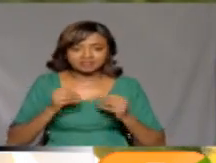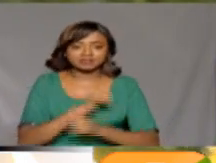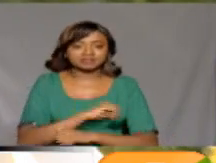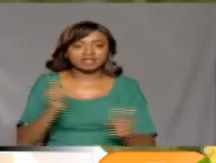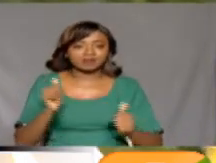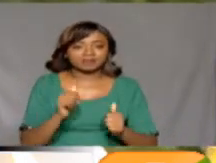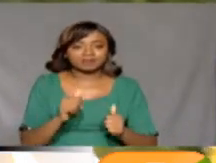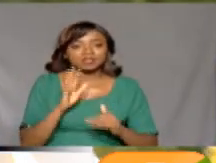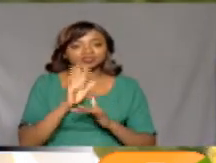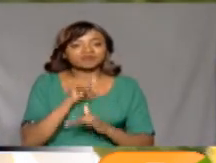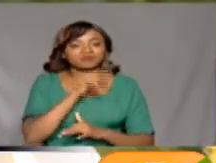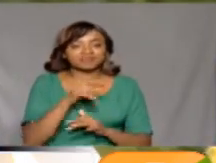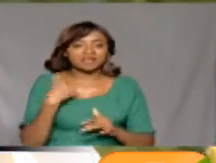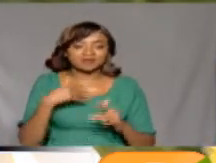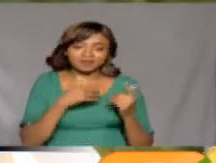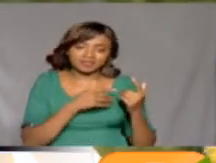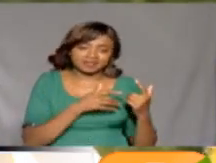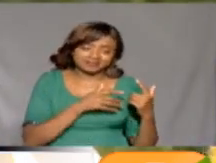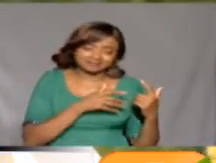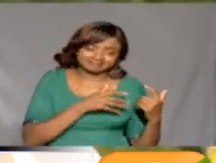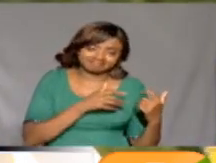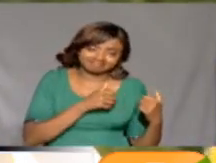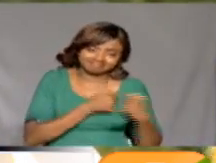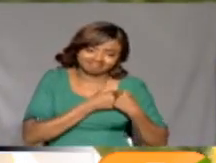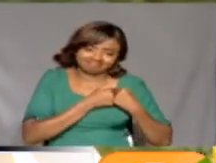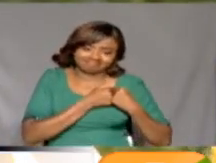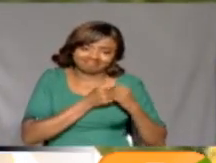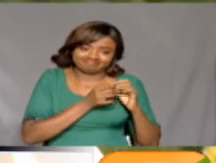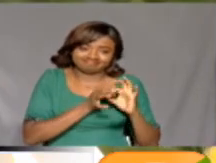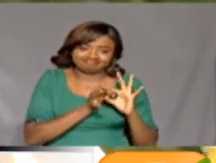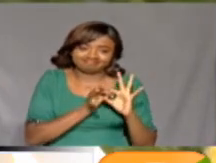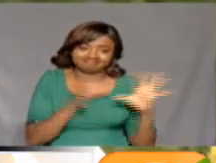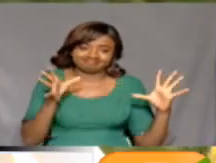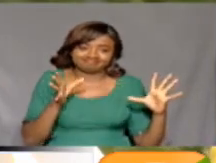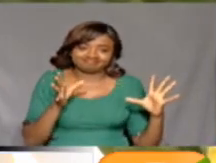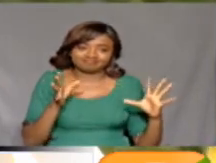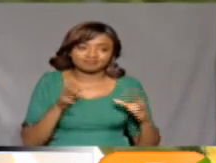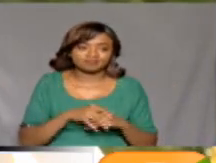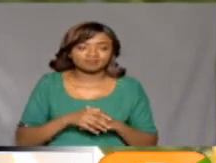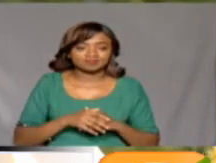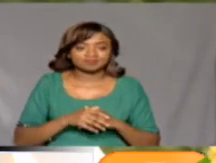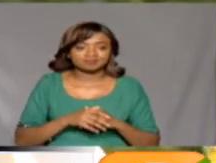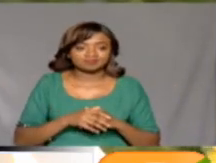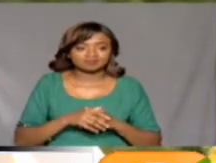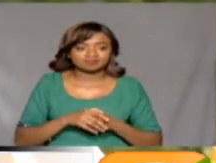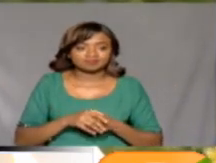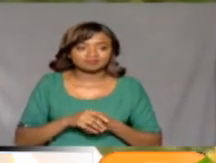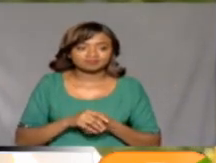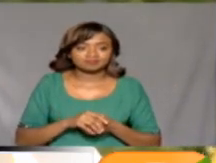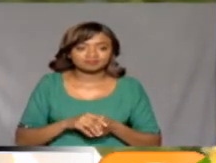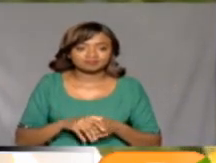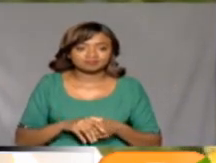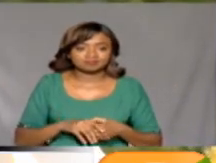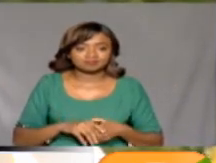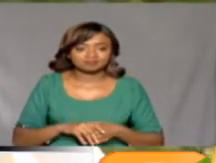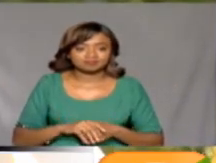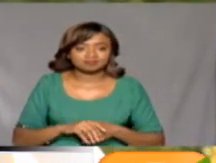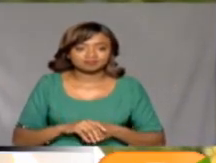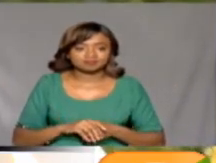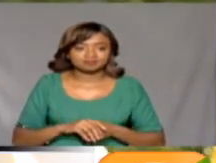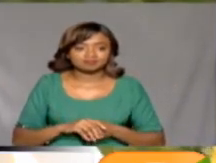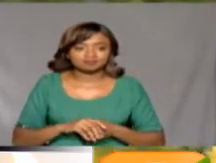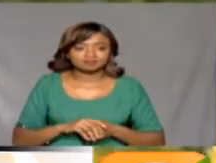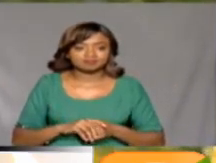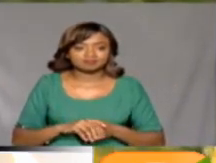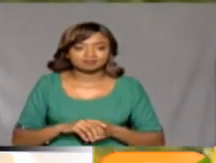did not quite. And it seemingly degenerated to a point where about a year and a half ago or so, I know you know the incident a lot